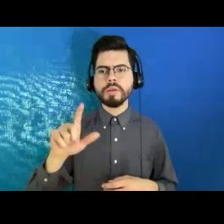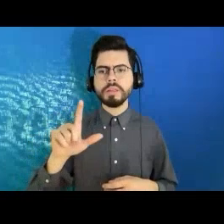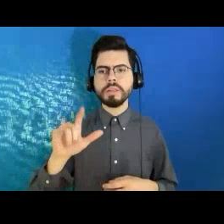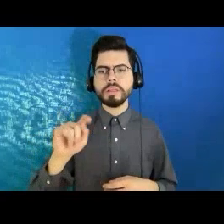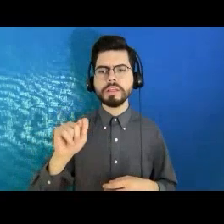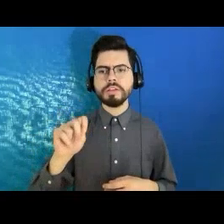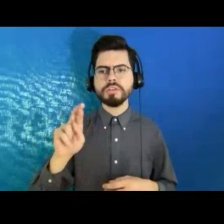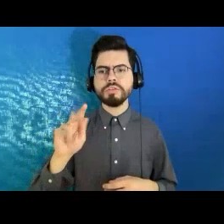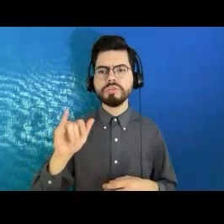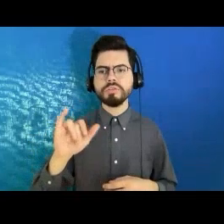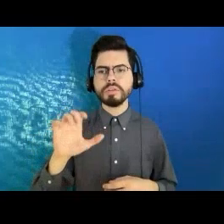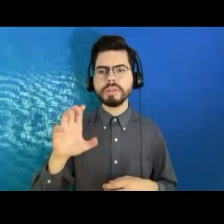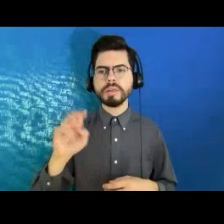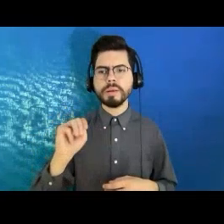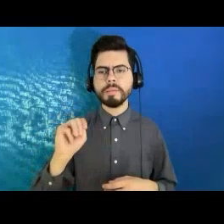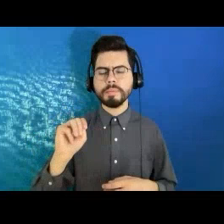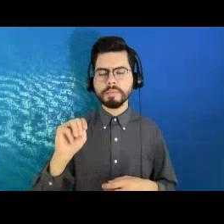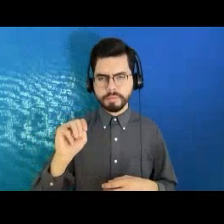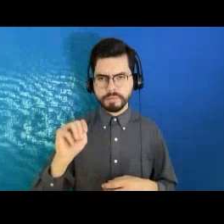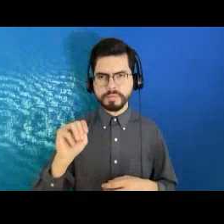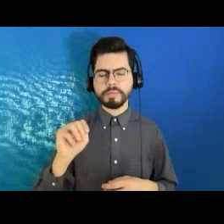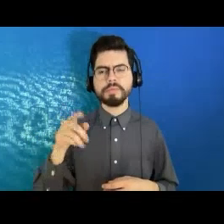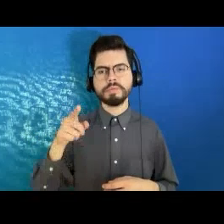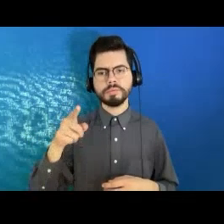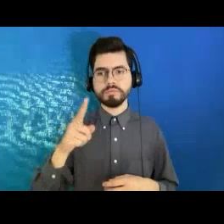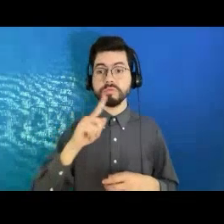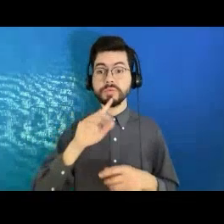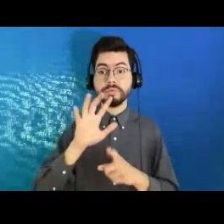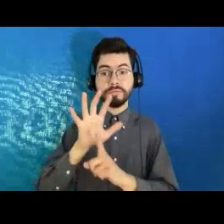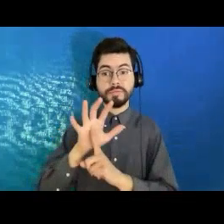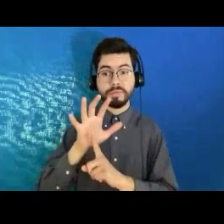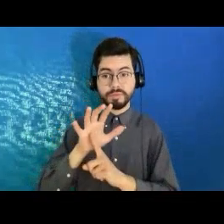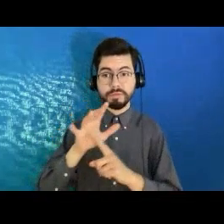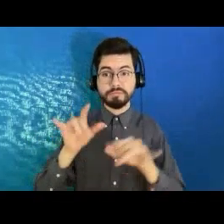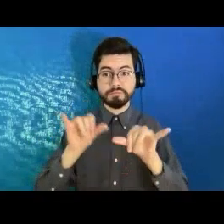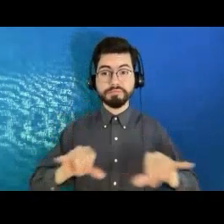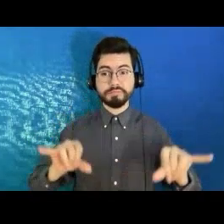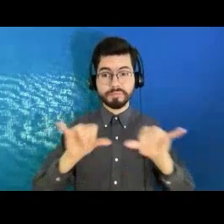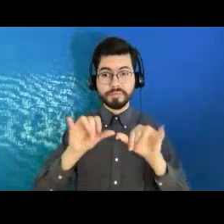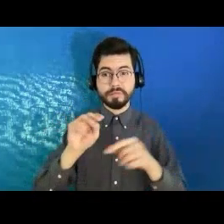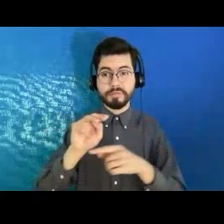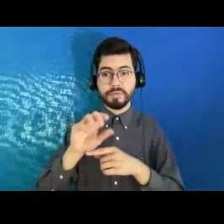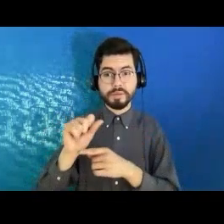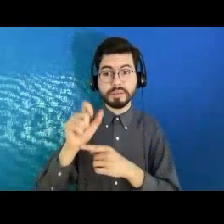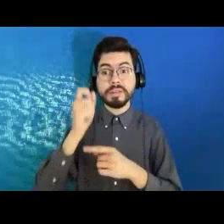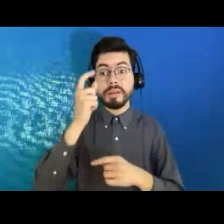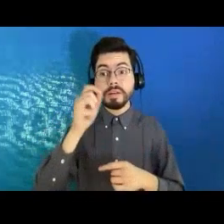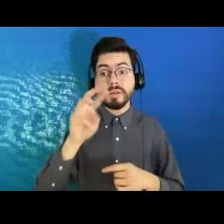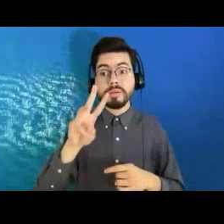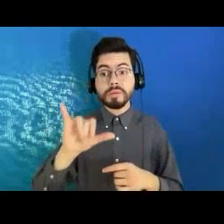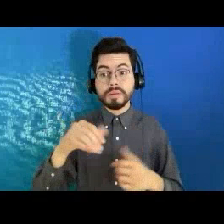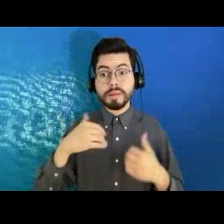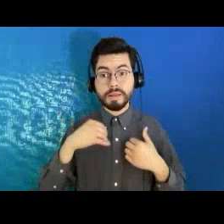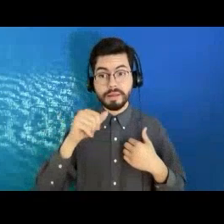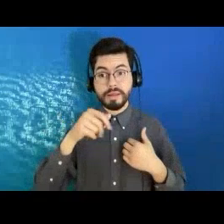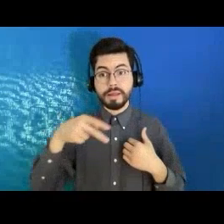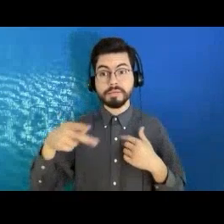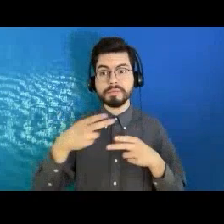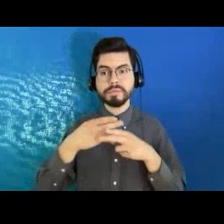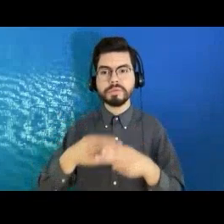on the slide app, so there's a great wildflower app. It's just called Wyoming Wildflowers. But on